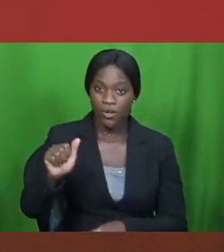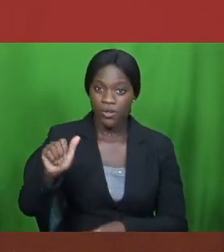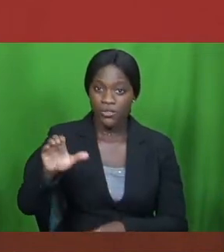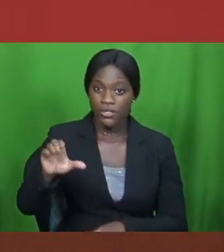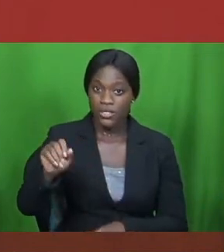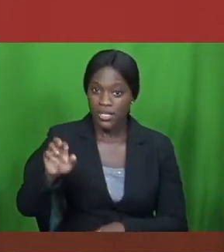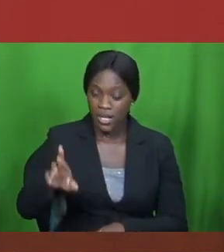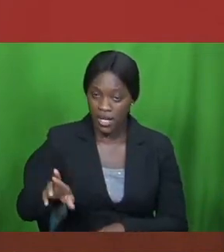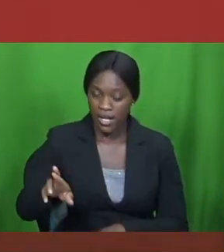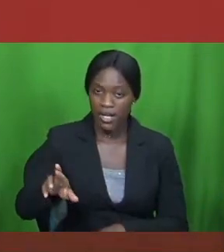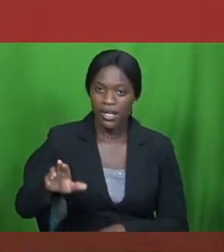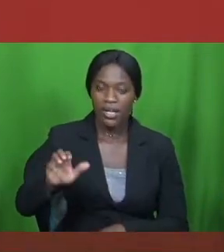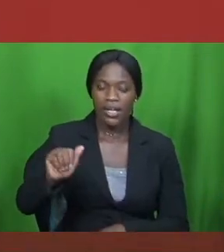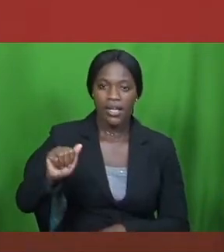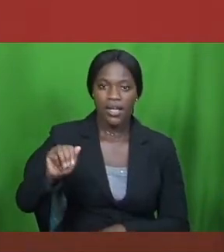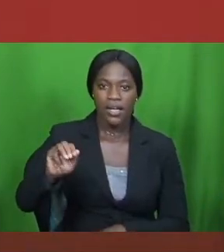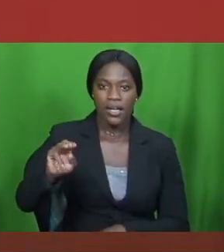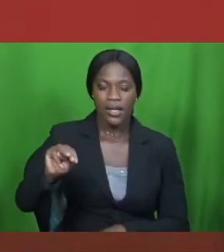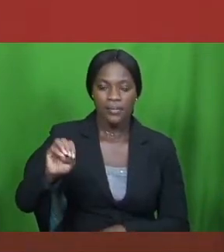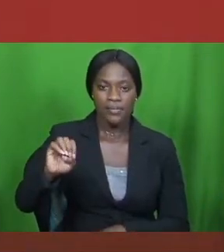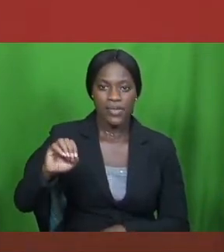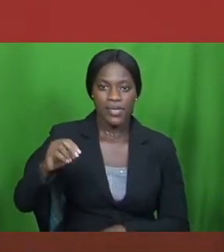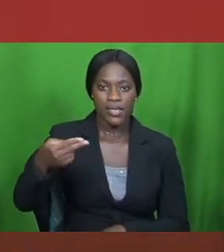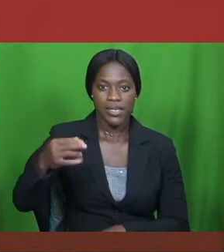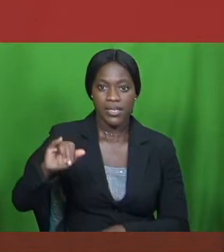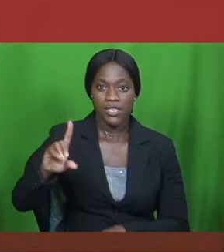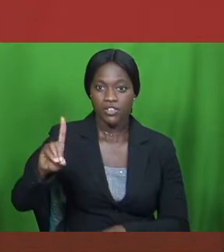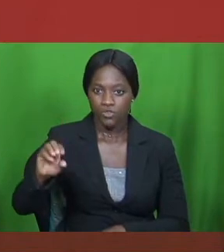over from him.